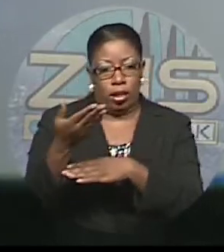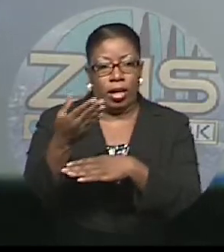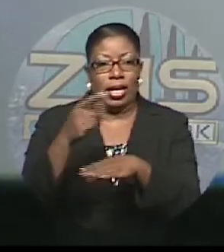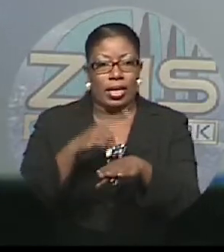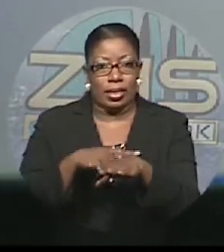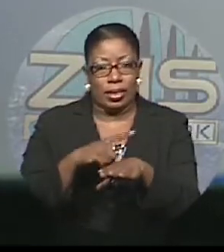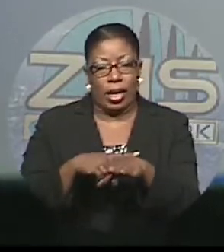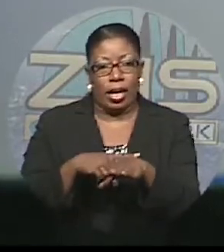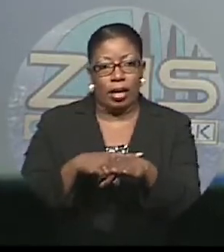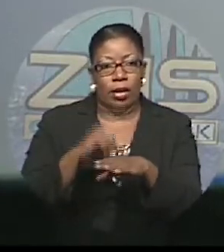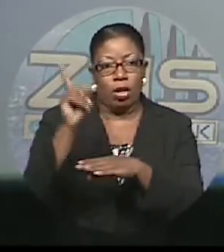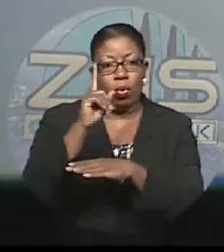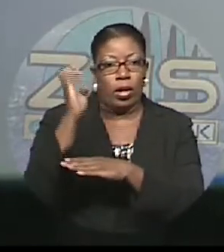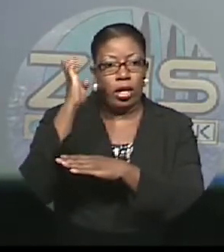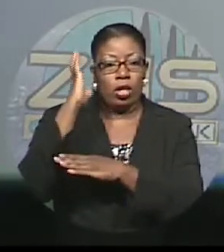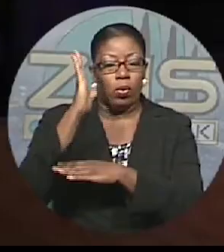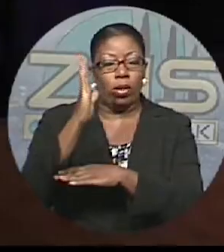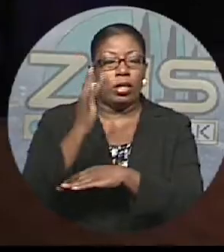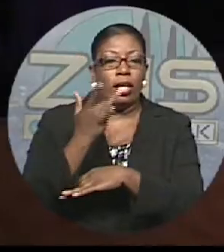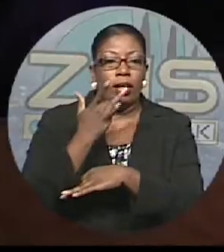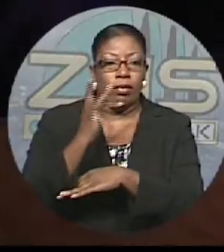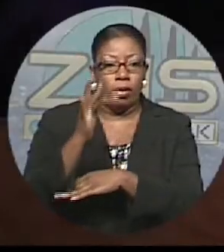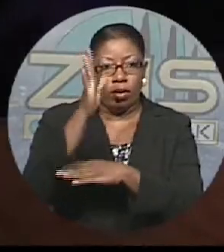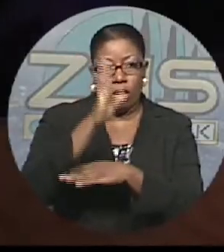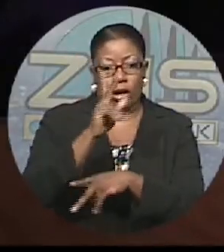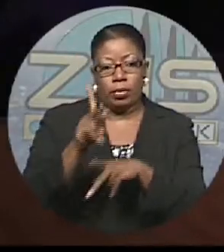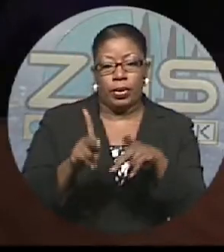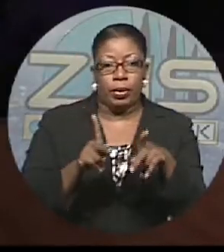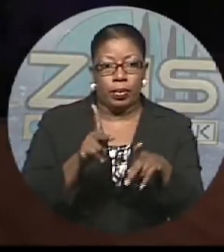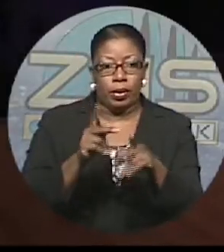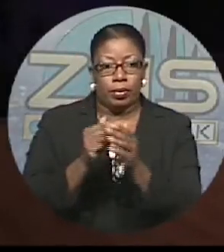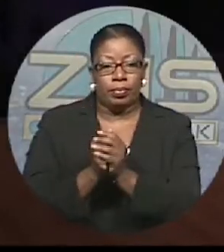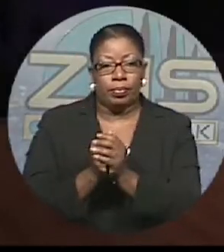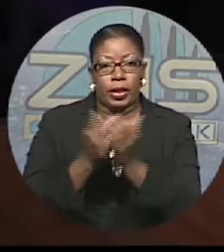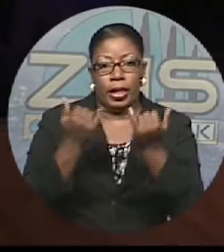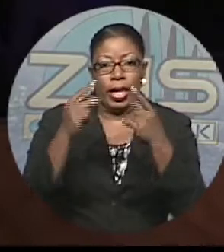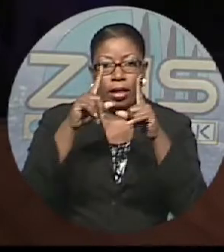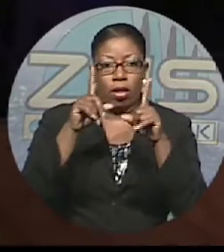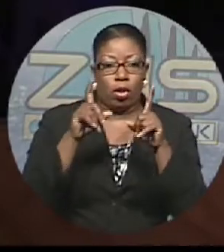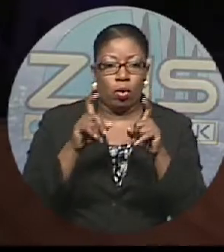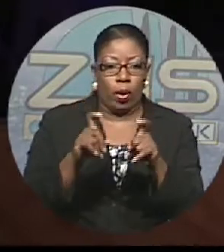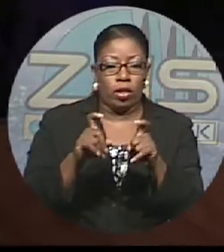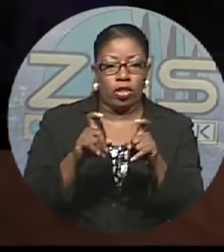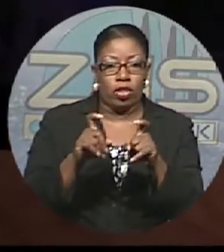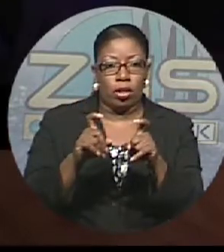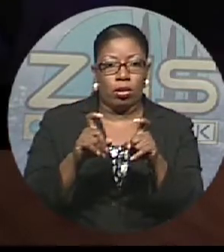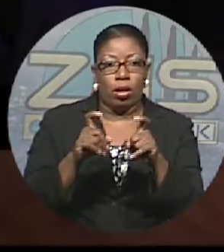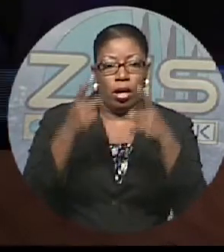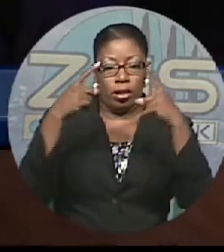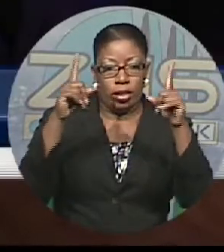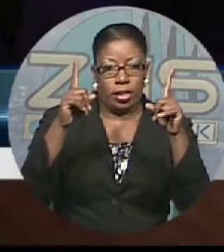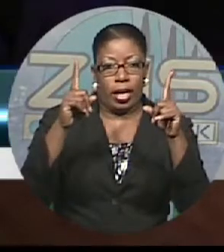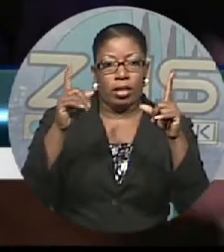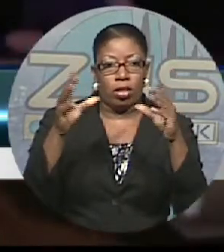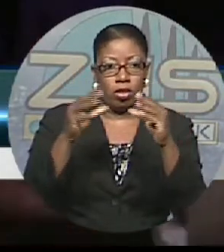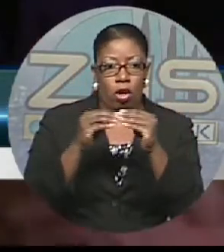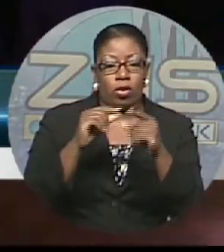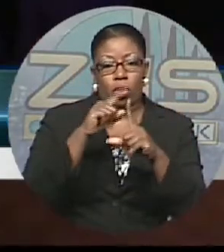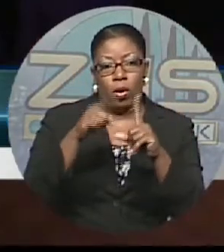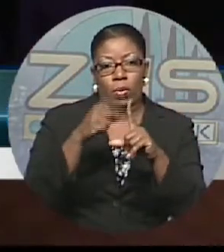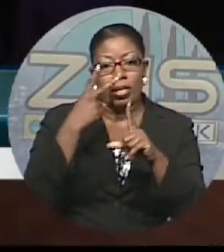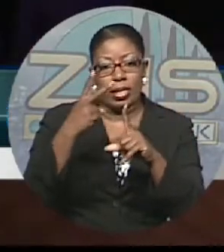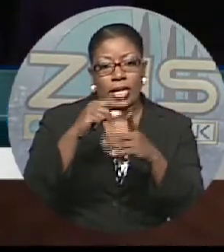will favor God's people. And of course, the big question is, with such a successful conference in Winston-Salem, when can we